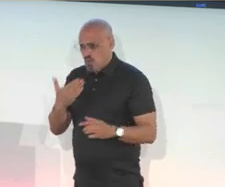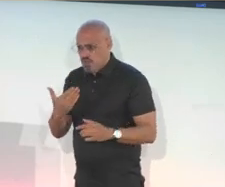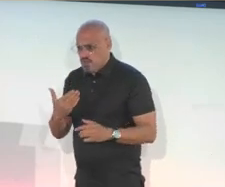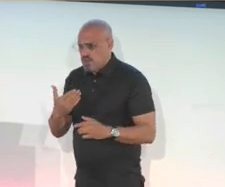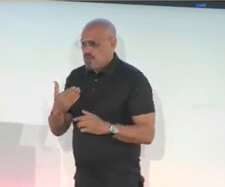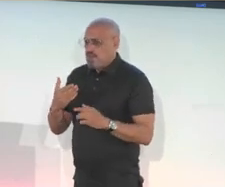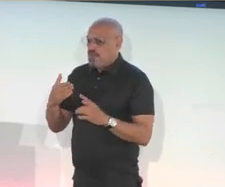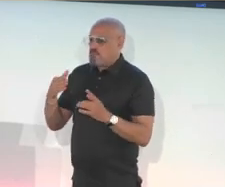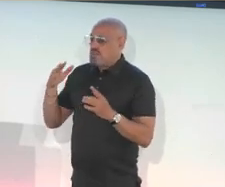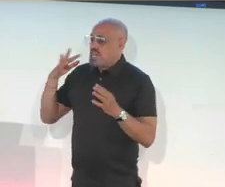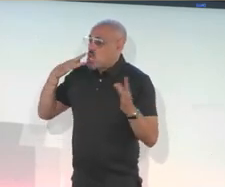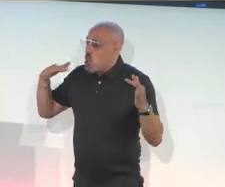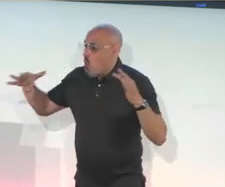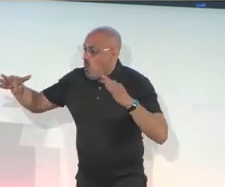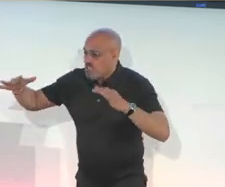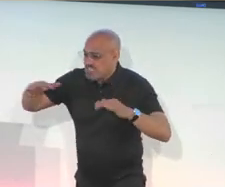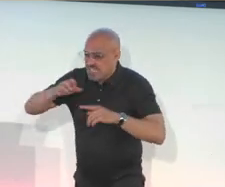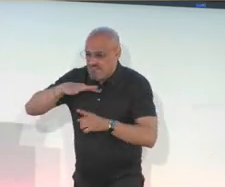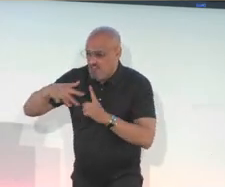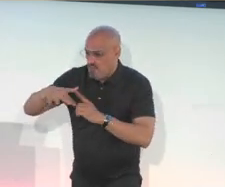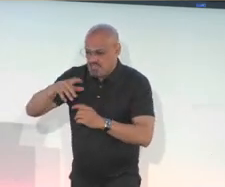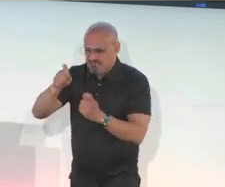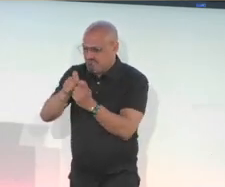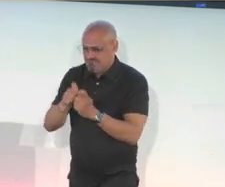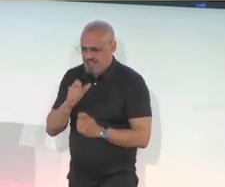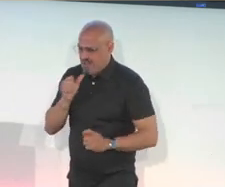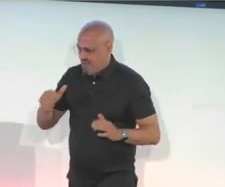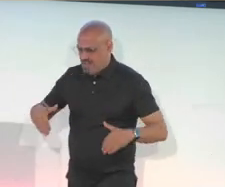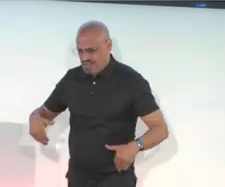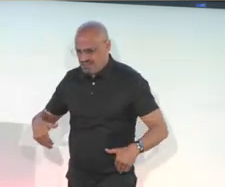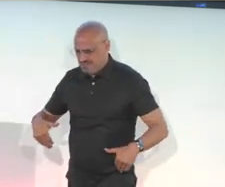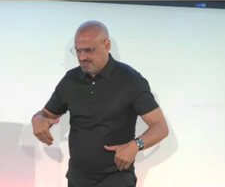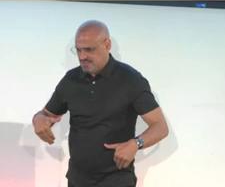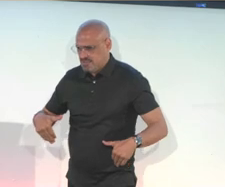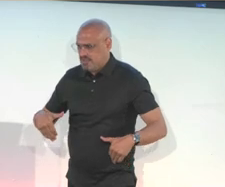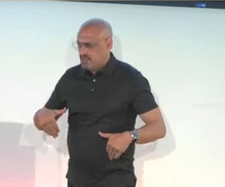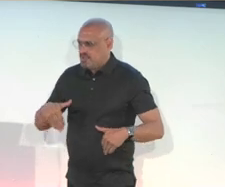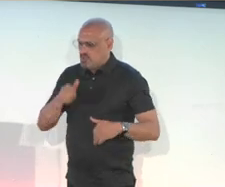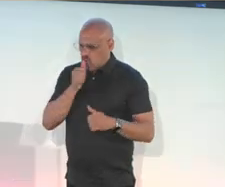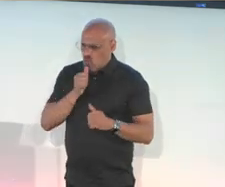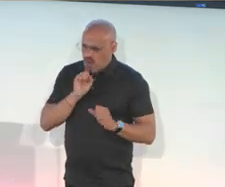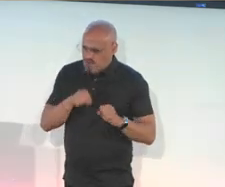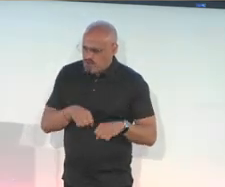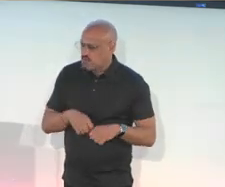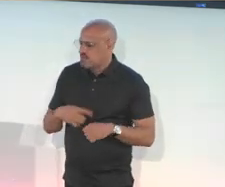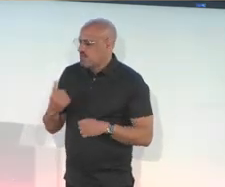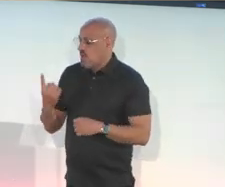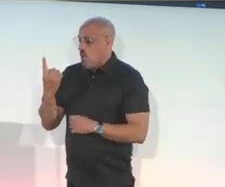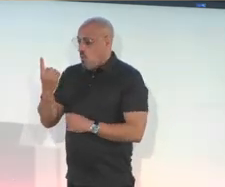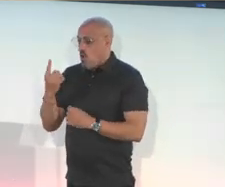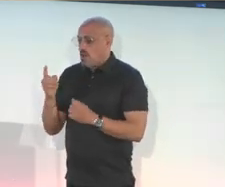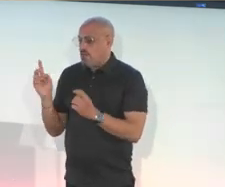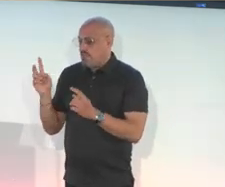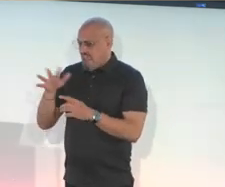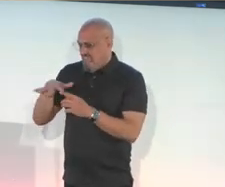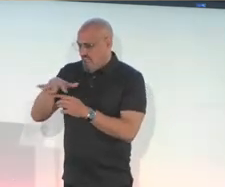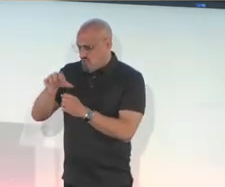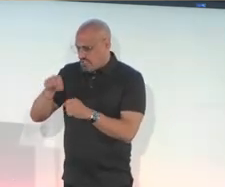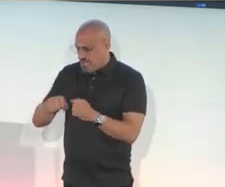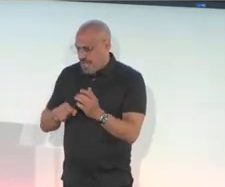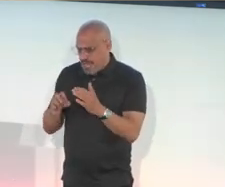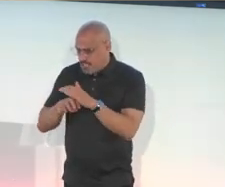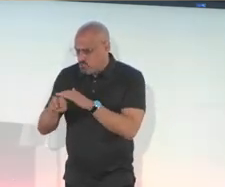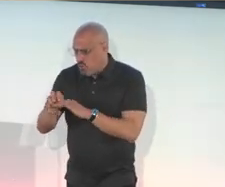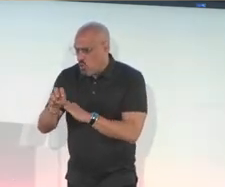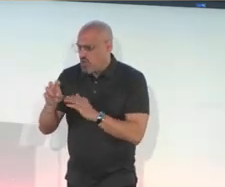noisy environments, it's not yet accurate. So one of the areas that we can explore in this